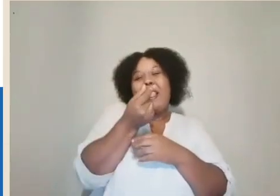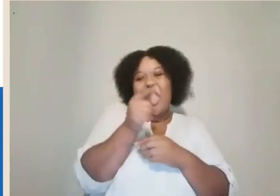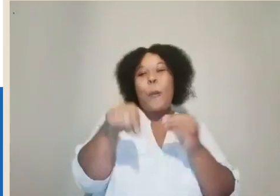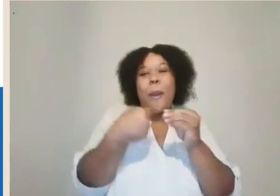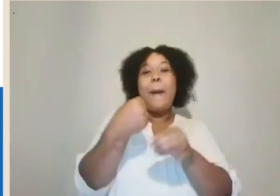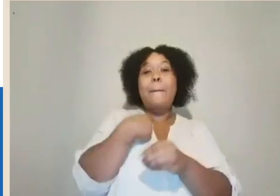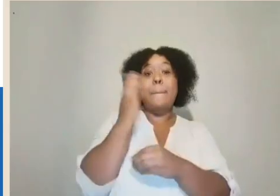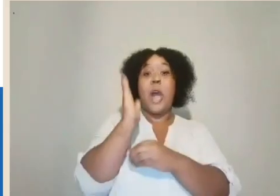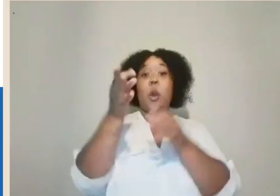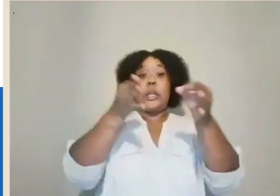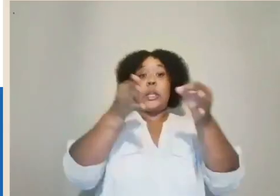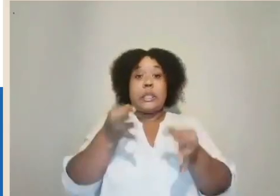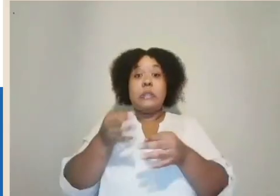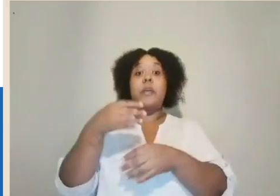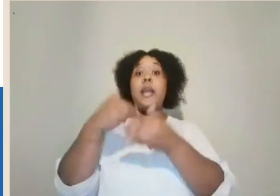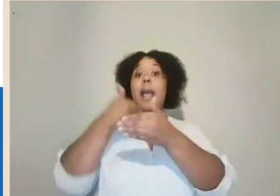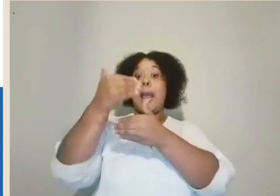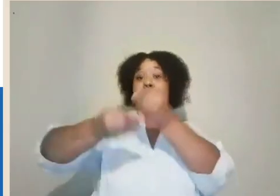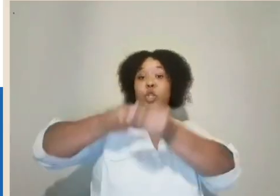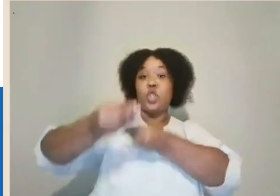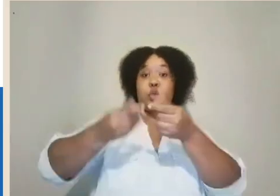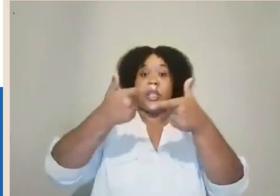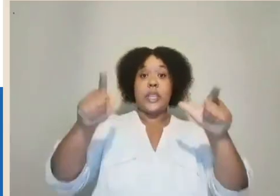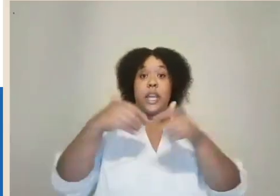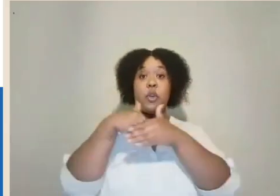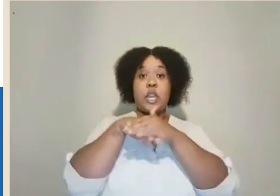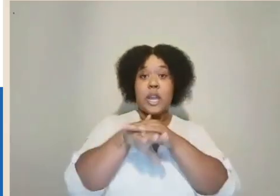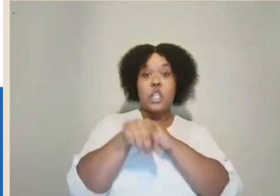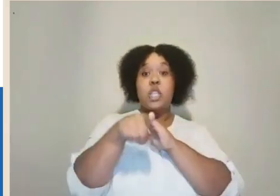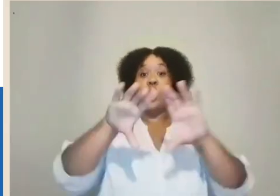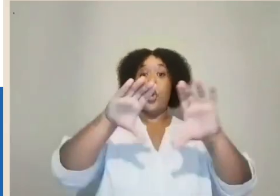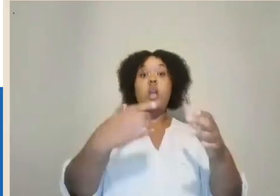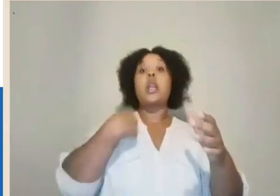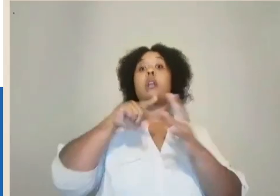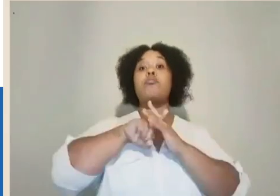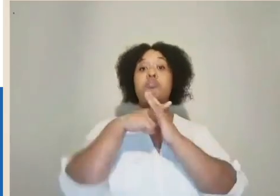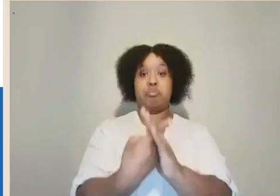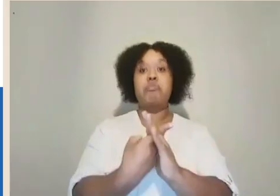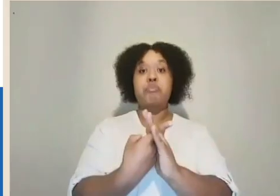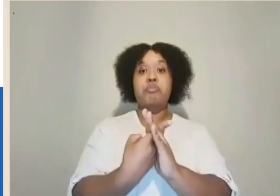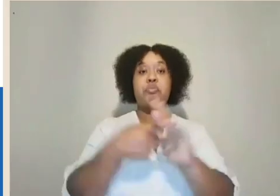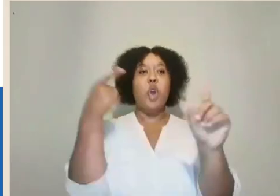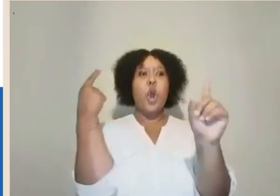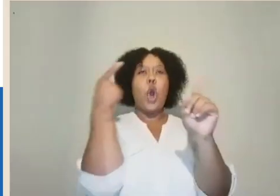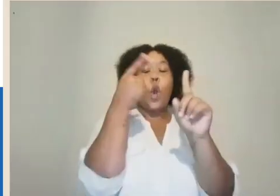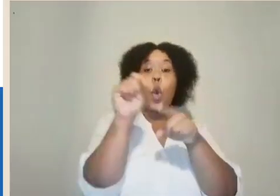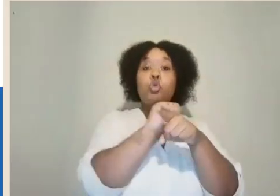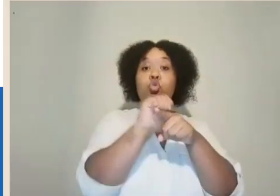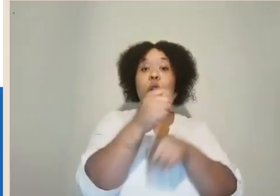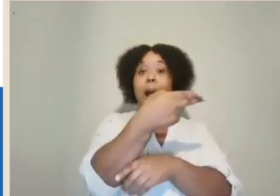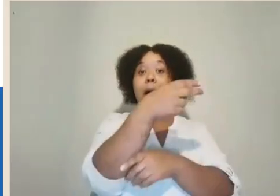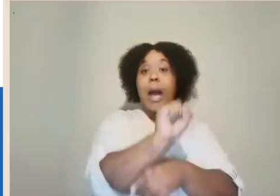at Next Generation Language Access. This is an organization, a nonprofit organization that I started. And our mission is to train high school